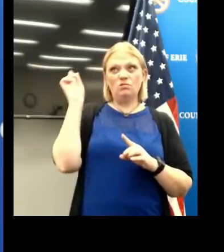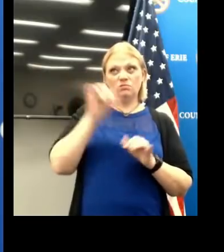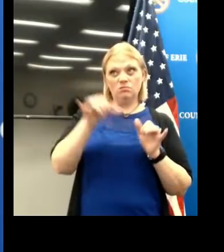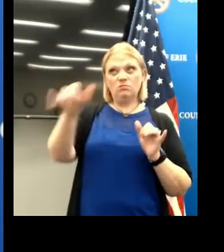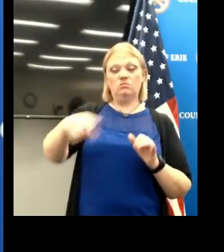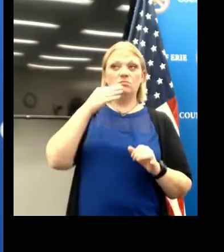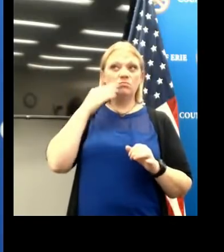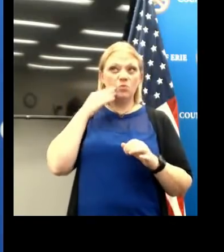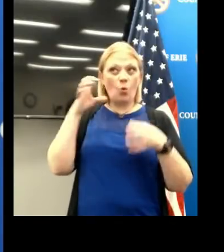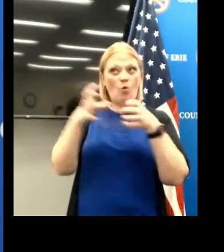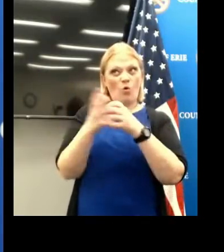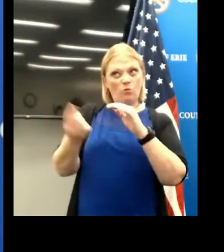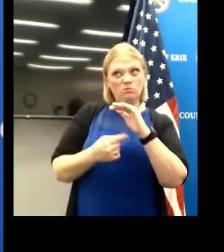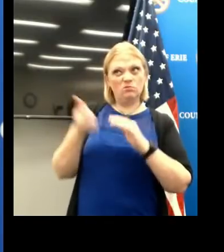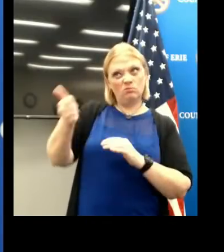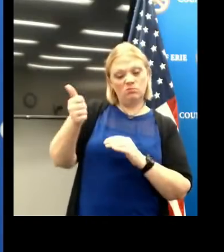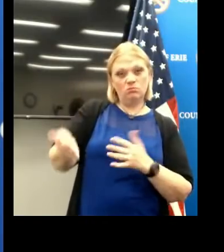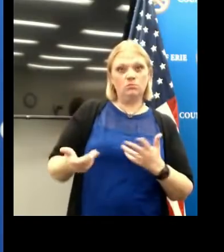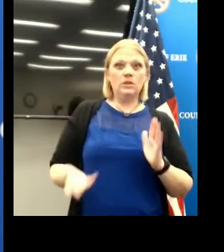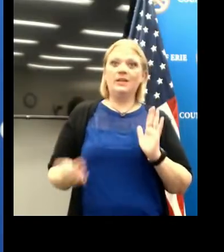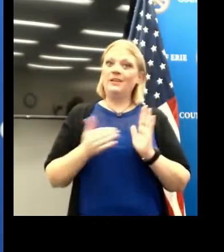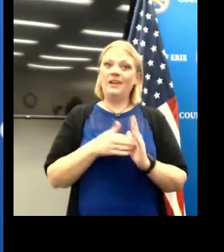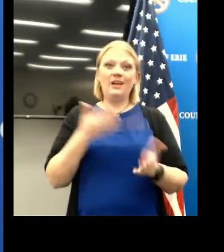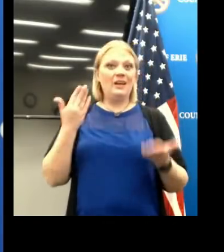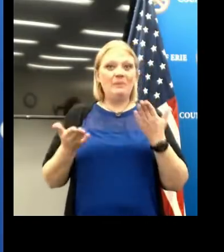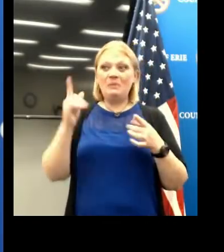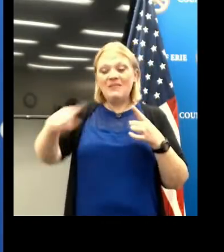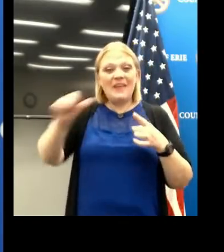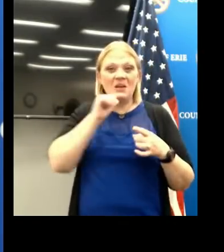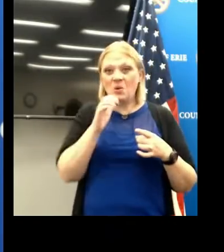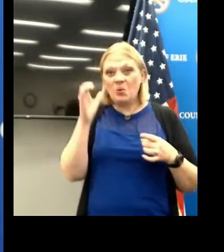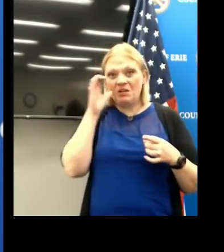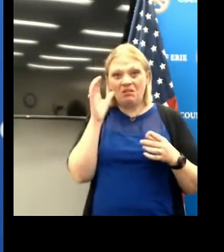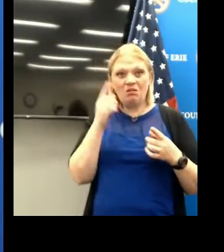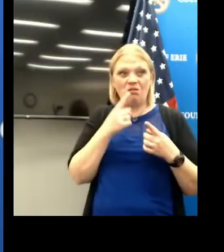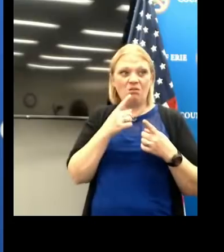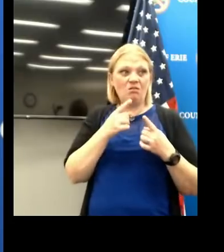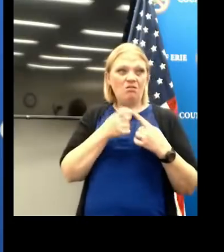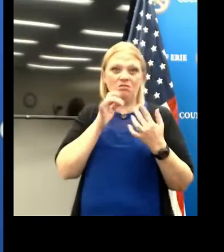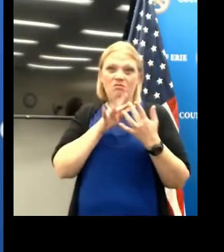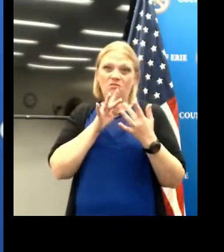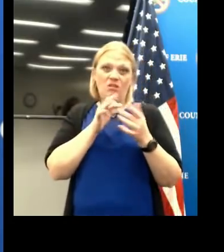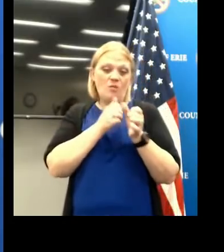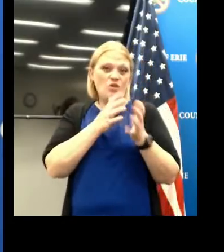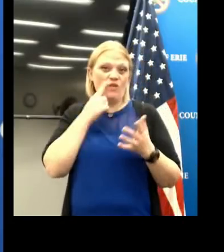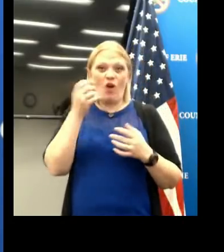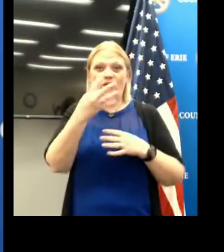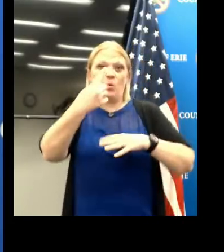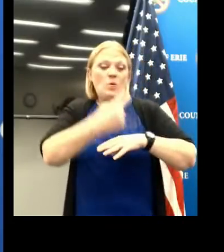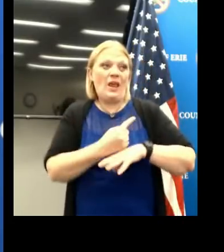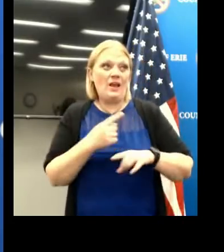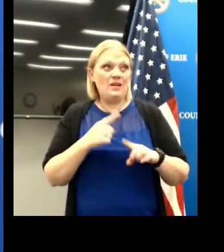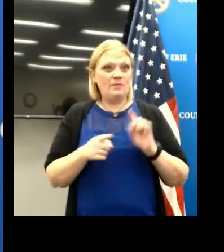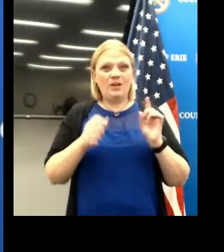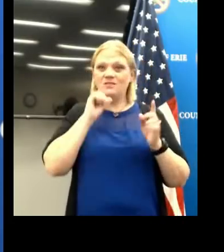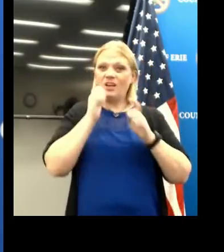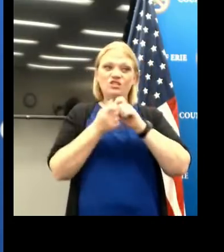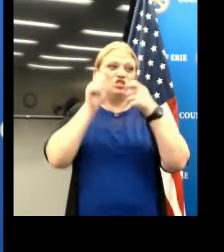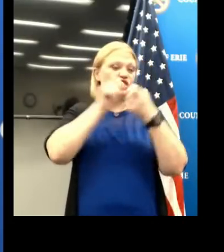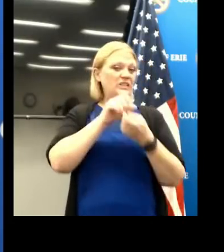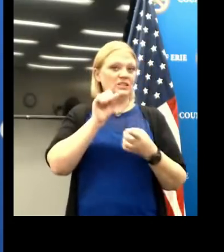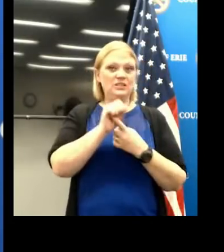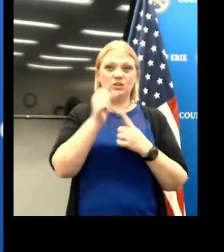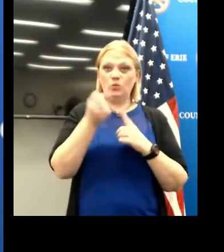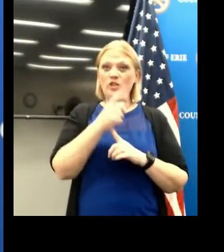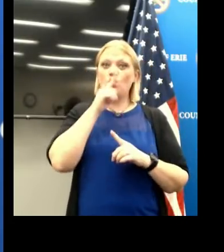and self-quarantine themselves. Again, they may not hear from the contact tracers for a couple more days, but that doesn't change the situation